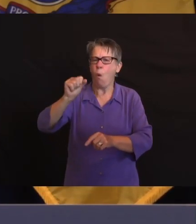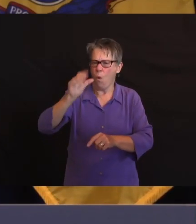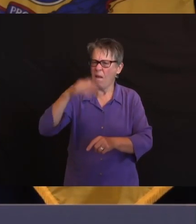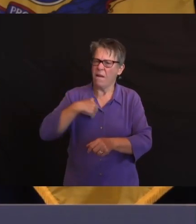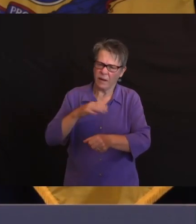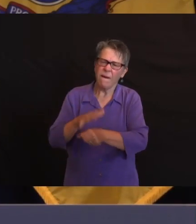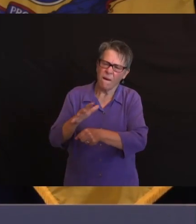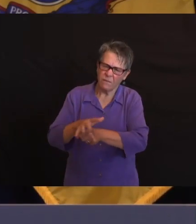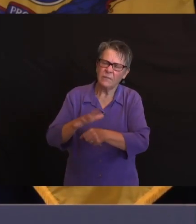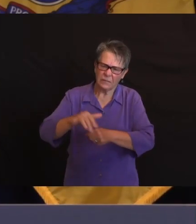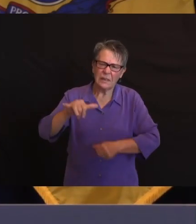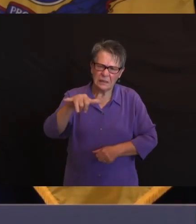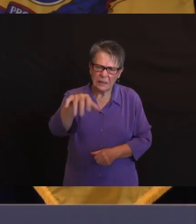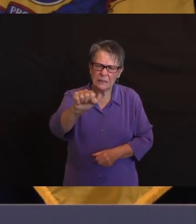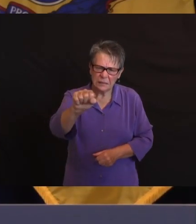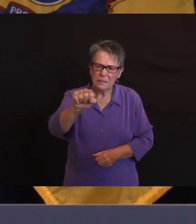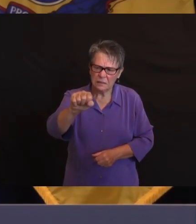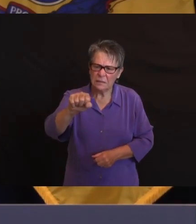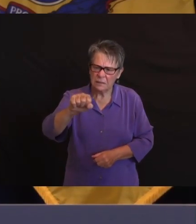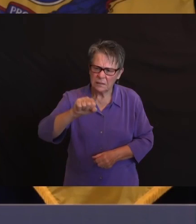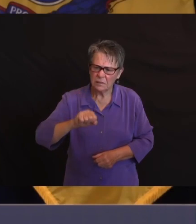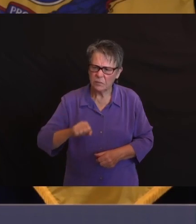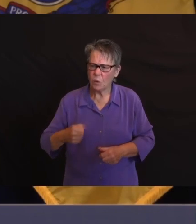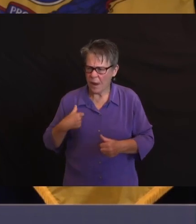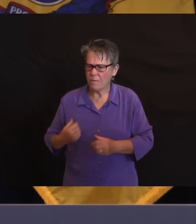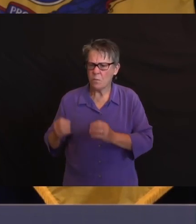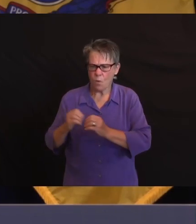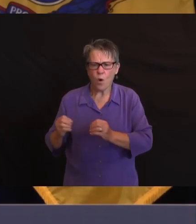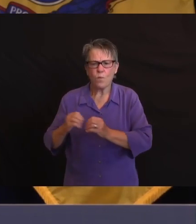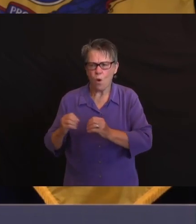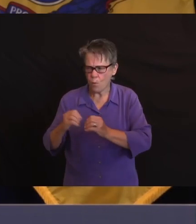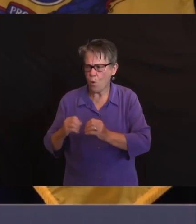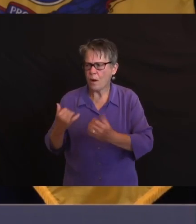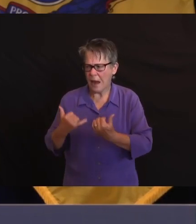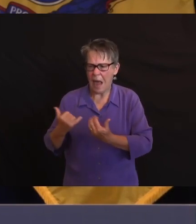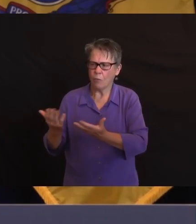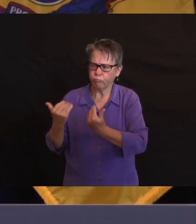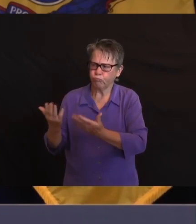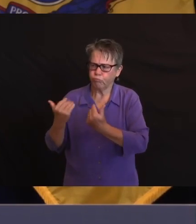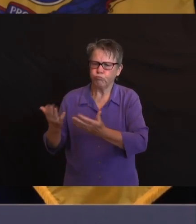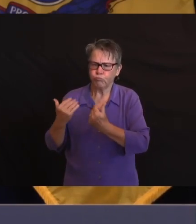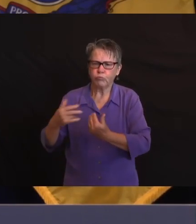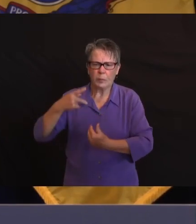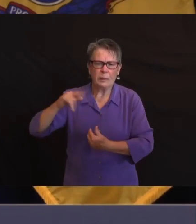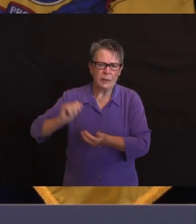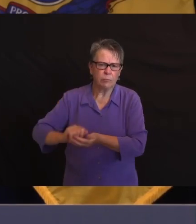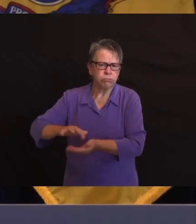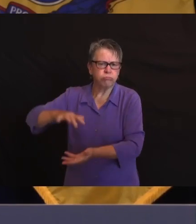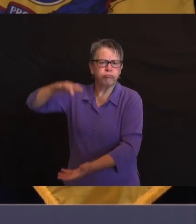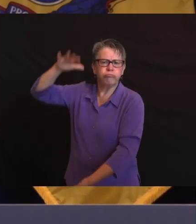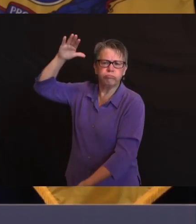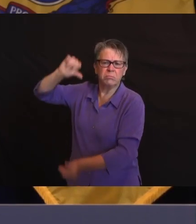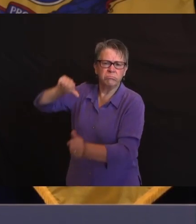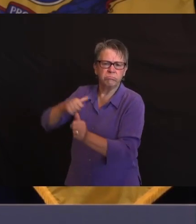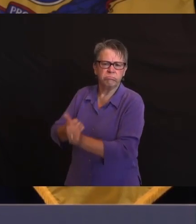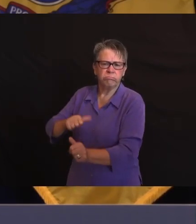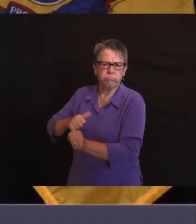I'll have Judy come to you in a second on broadly describing the broad populations and